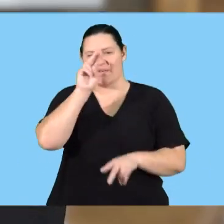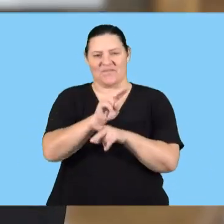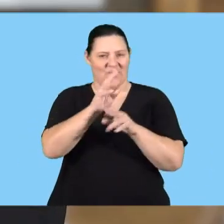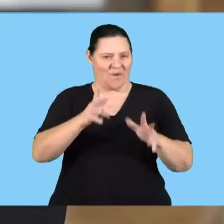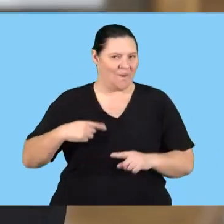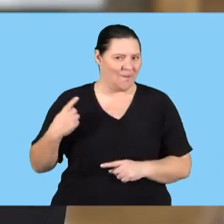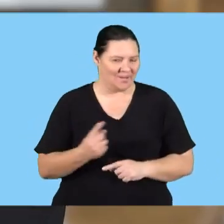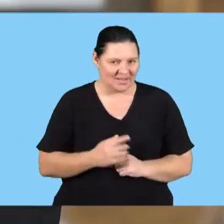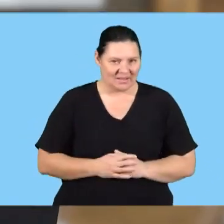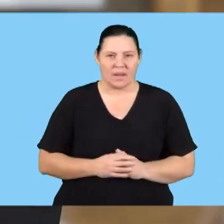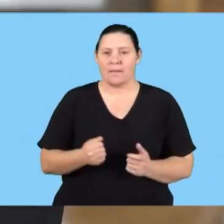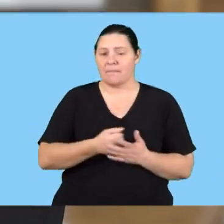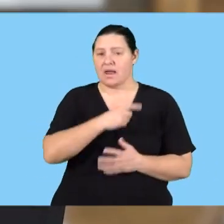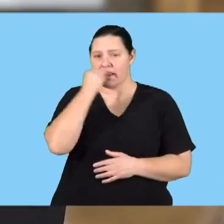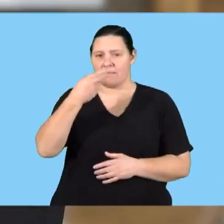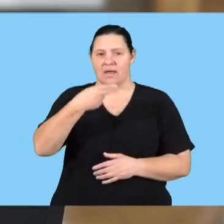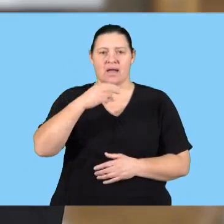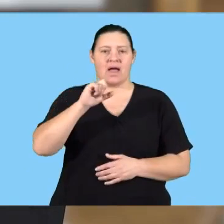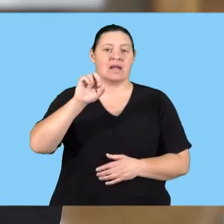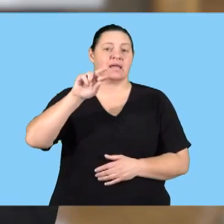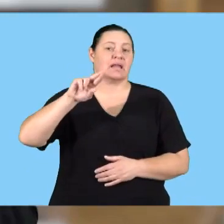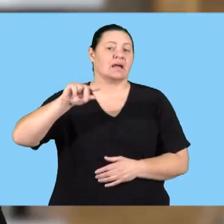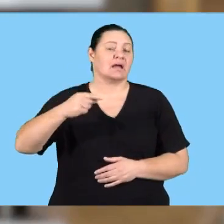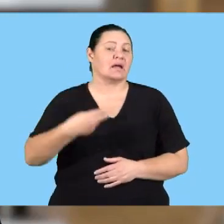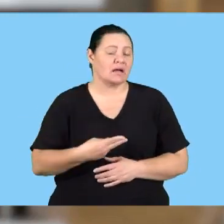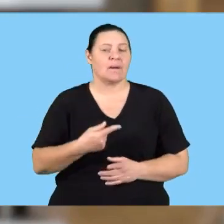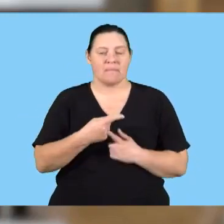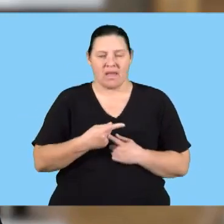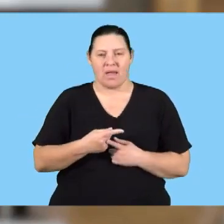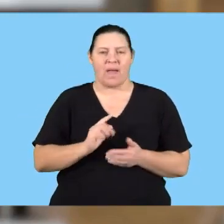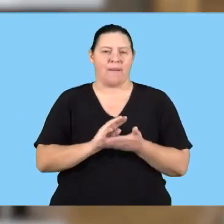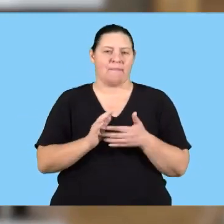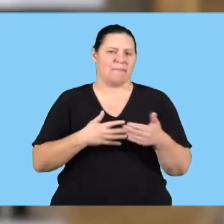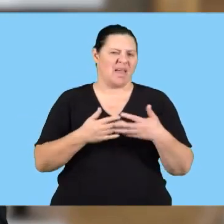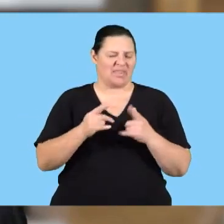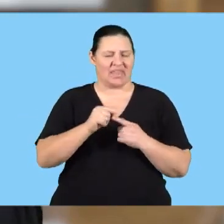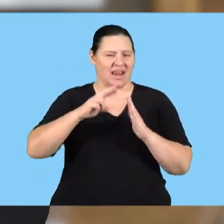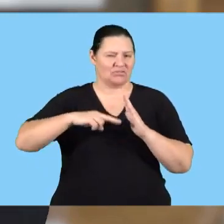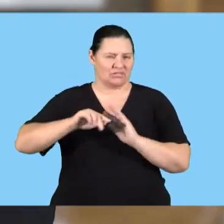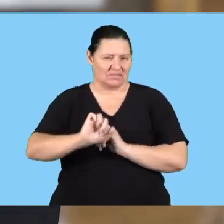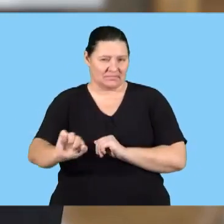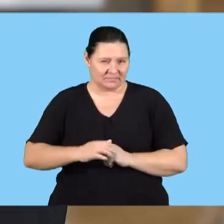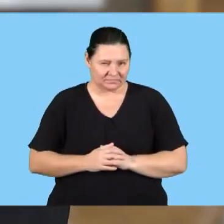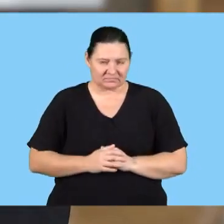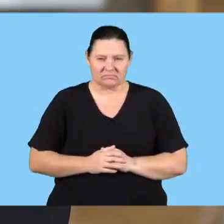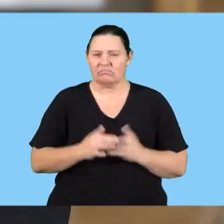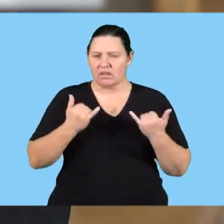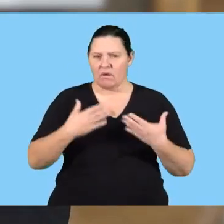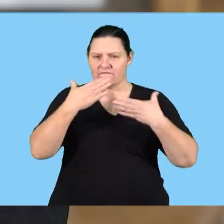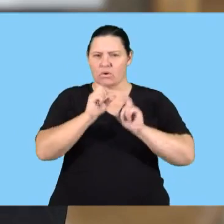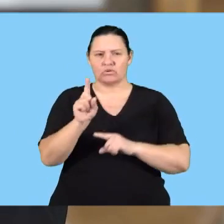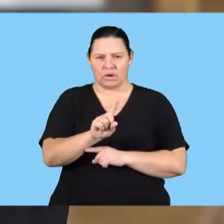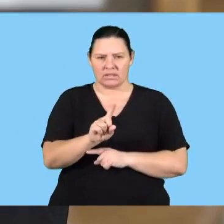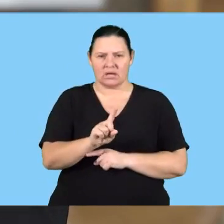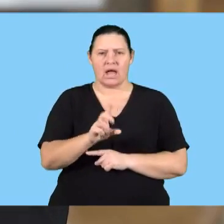to all our viewers out there. My name is Heinrich Neetling, and this is Mathematical Literacy. In today's lesson, we'll be focusing on